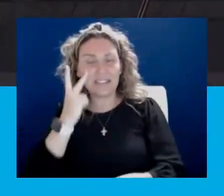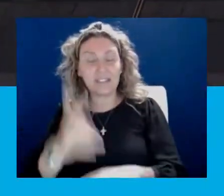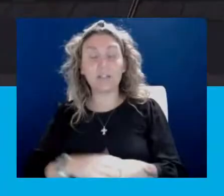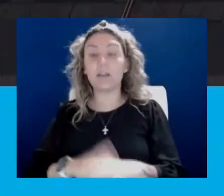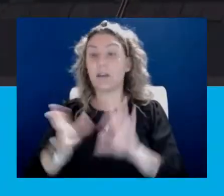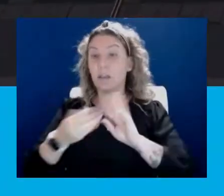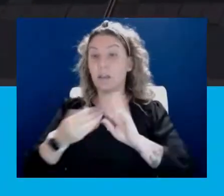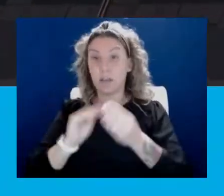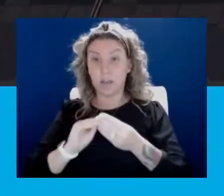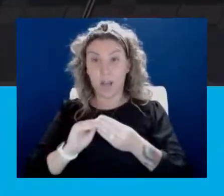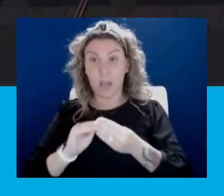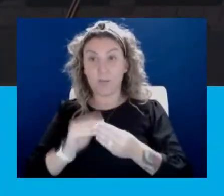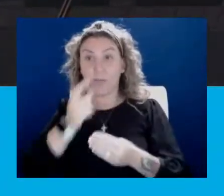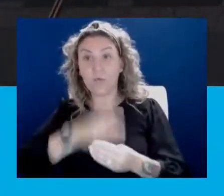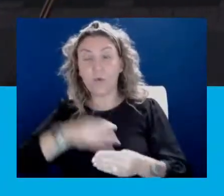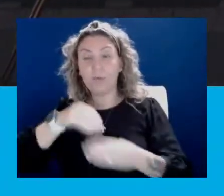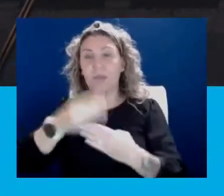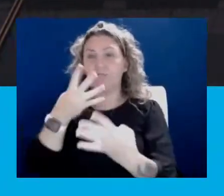prison has increased by